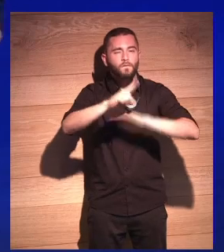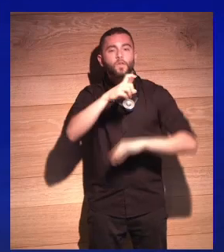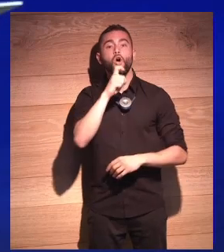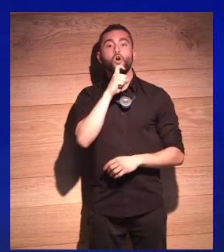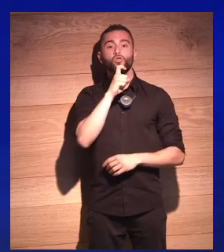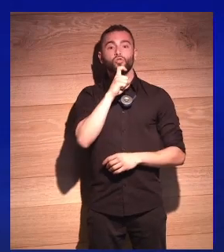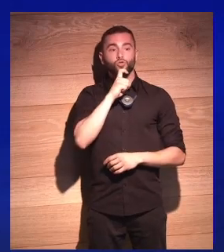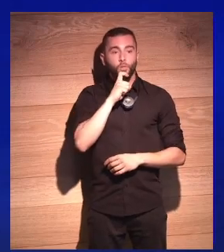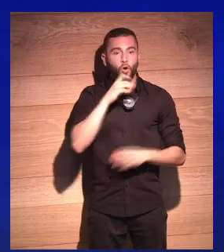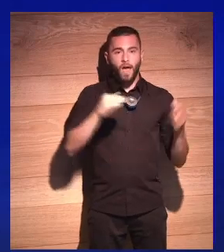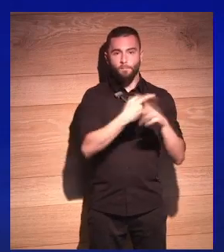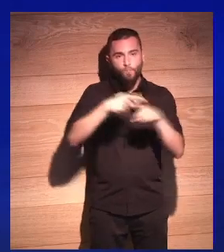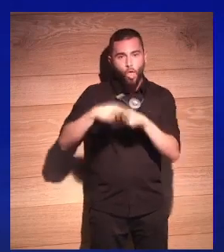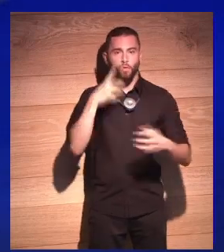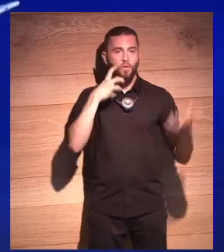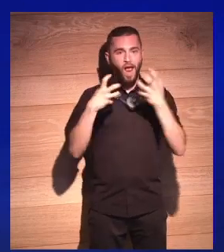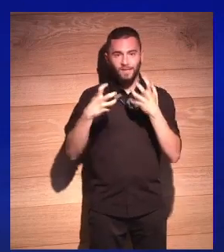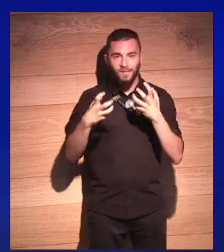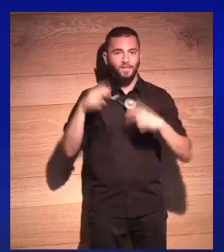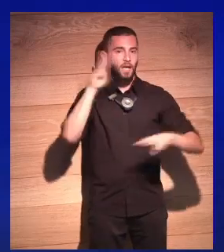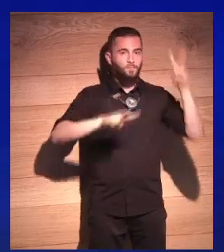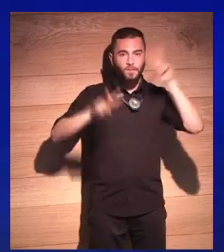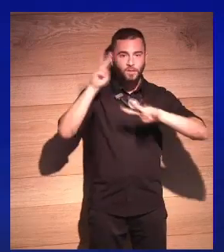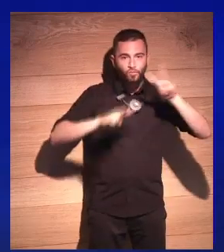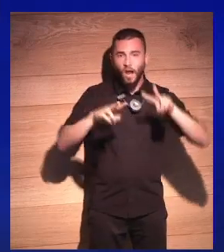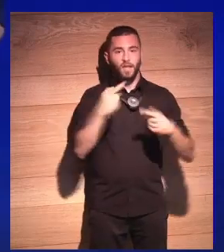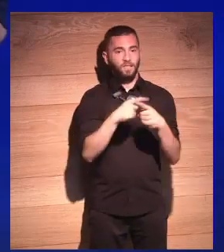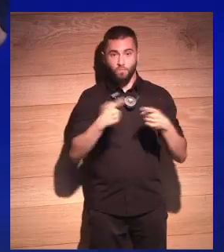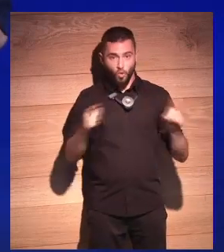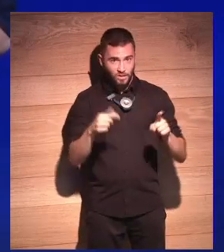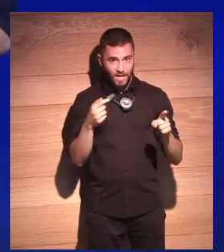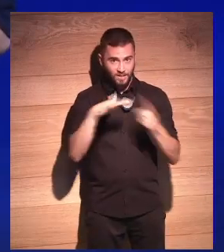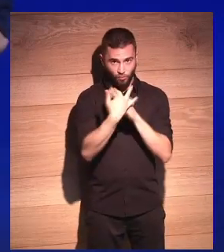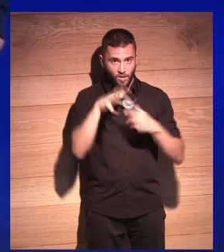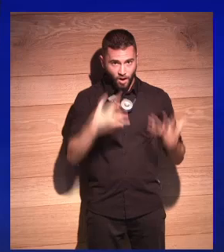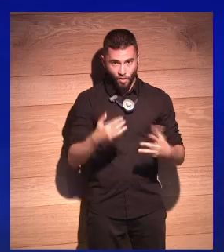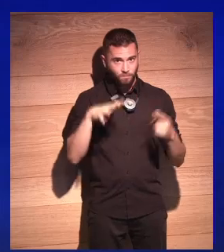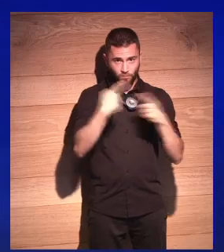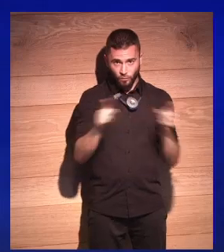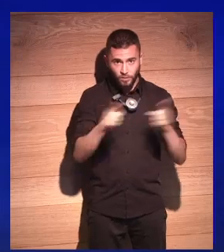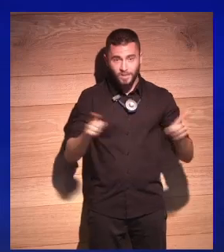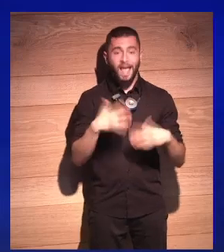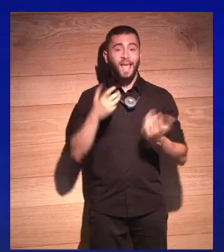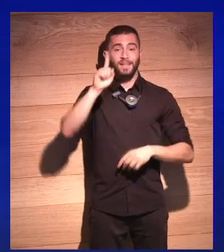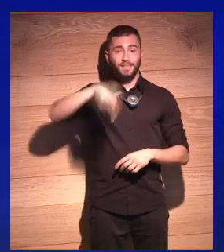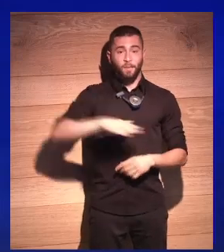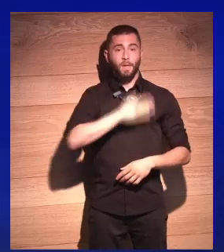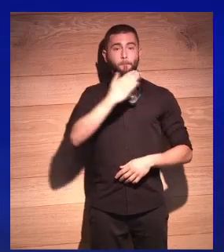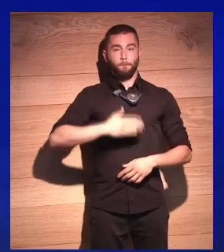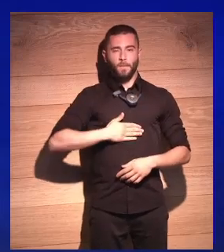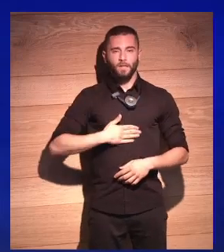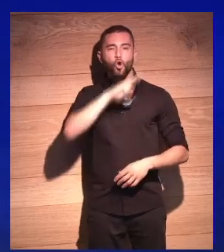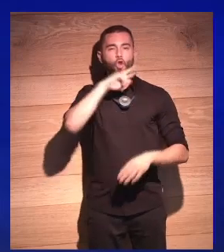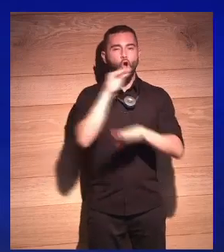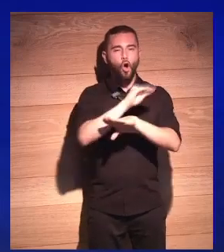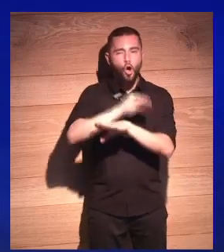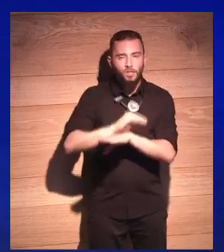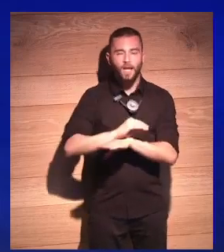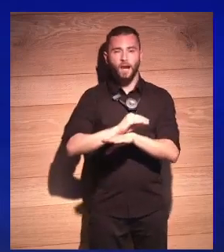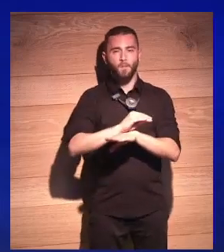we evolve regarding artistic production, both in visual arts and music in this case, and all the part